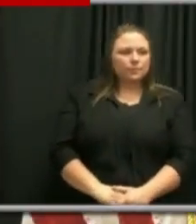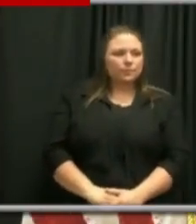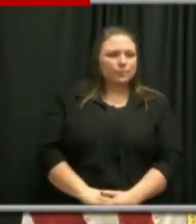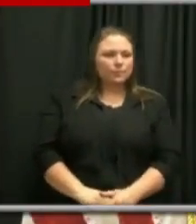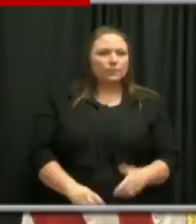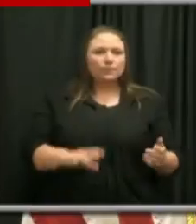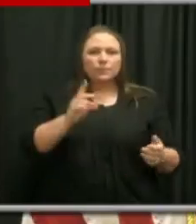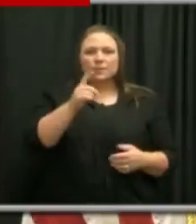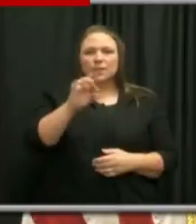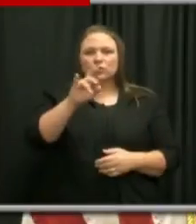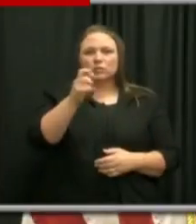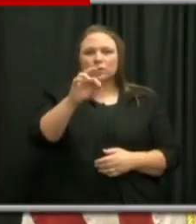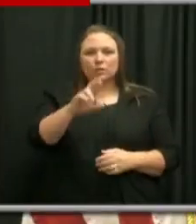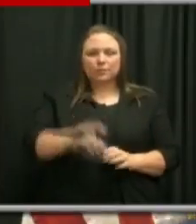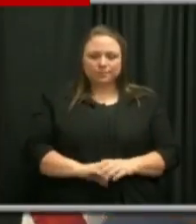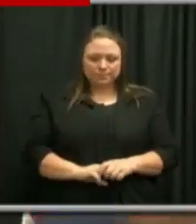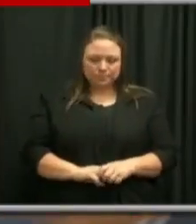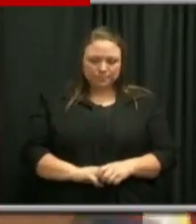We'll start with Dr. Jahangir.